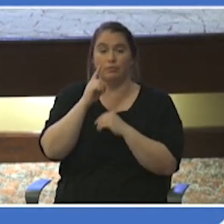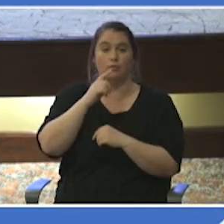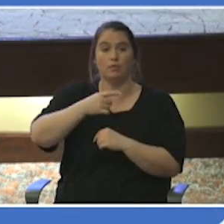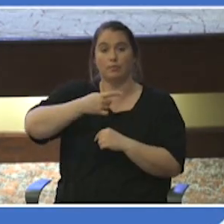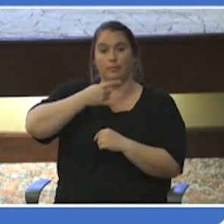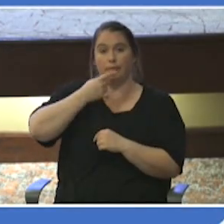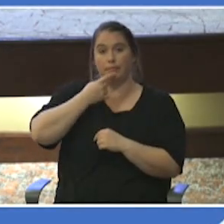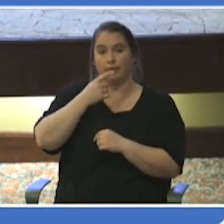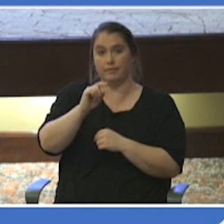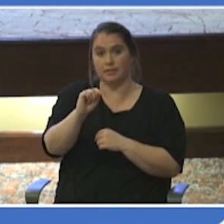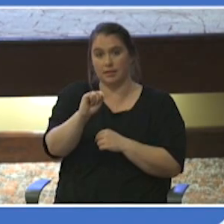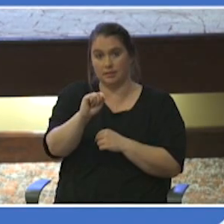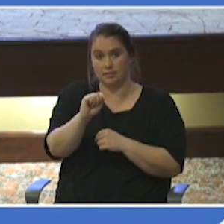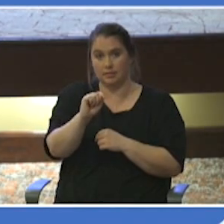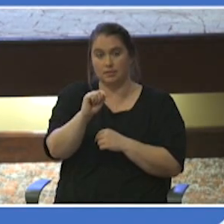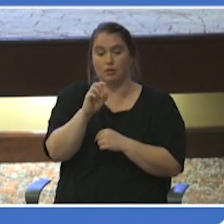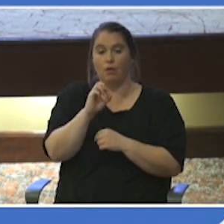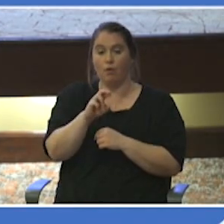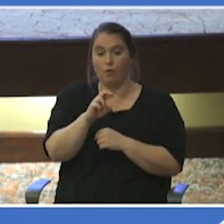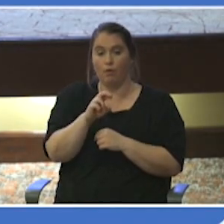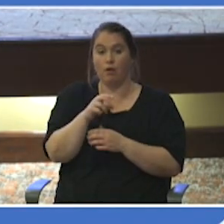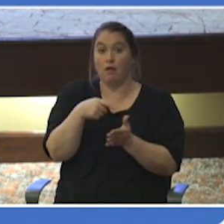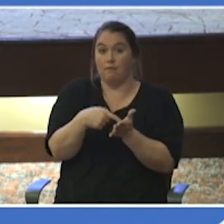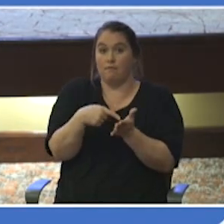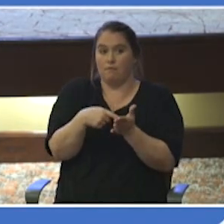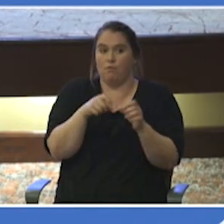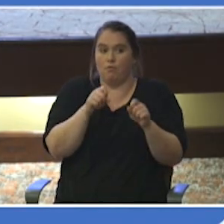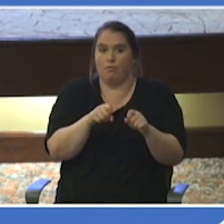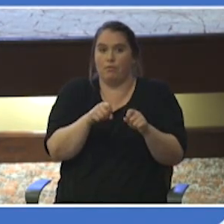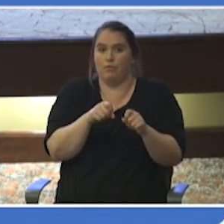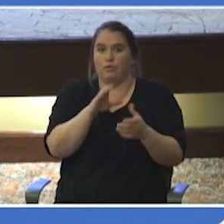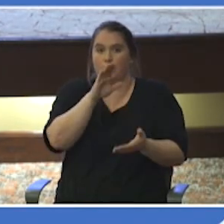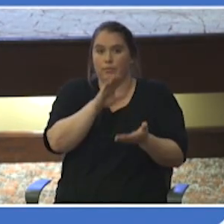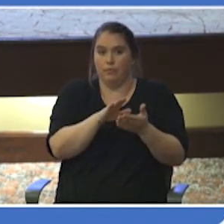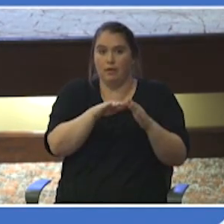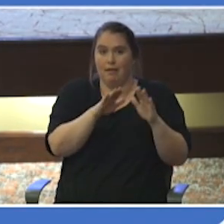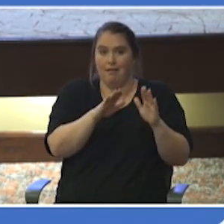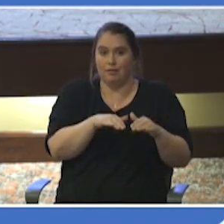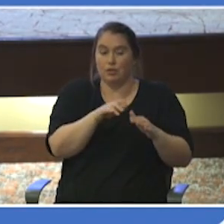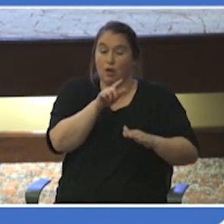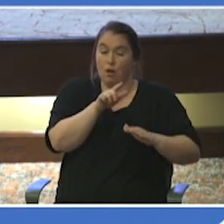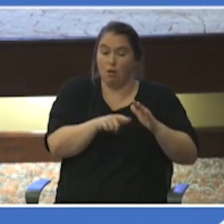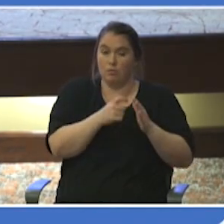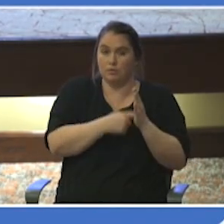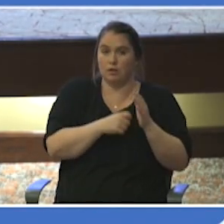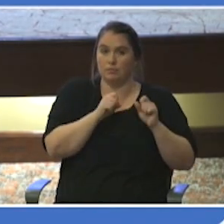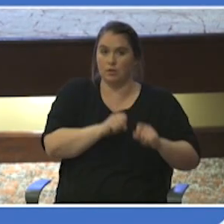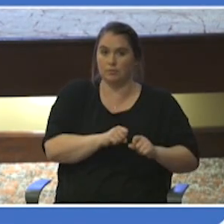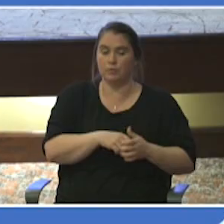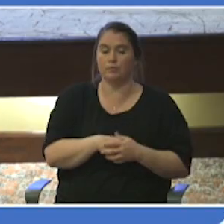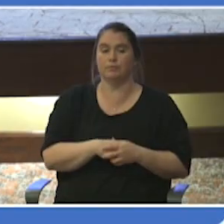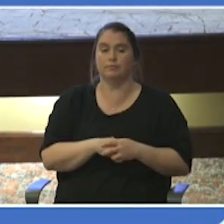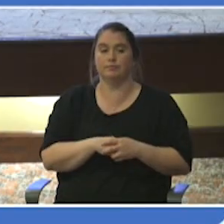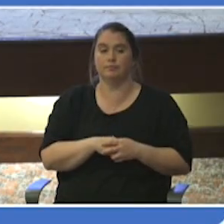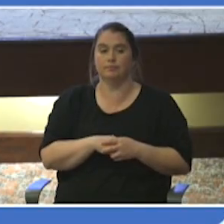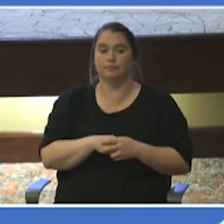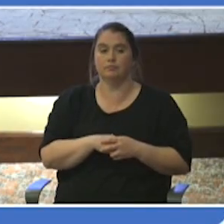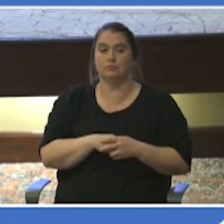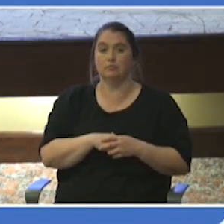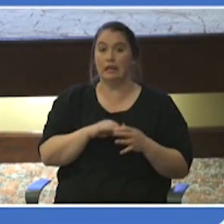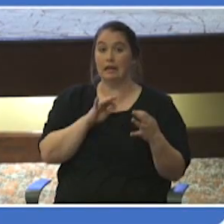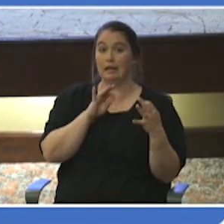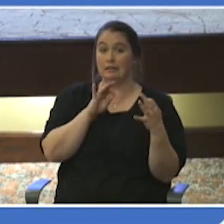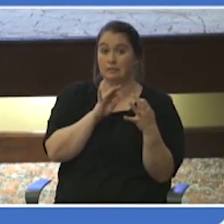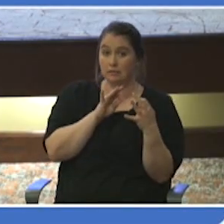facilities or affordable housing at the lowest cost possible. In a deal structure with a